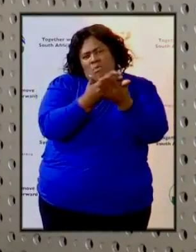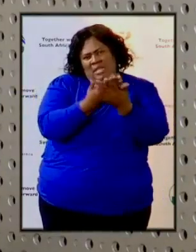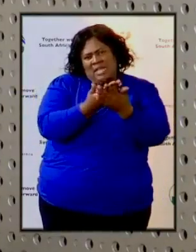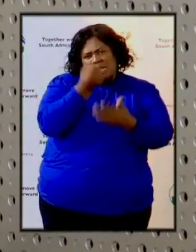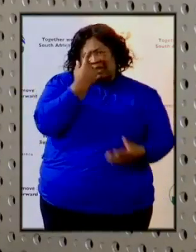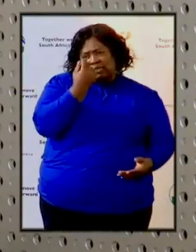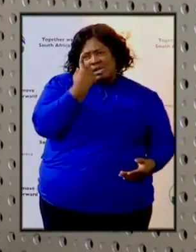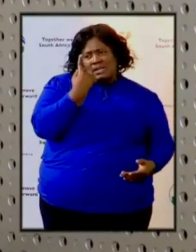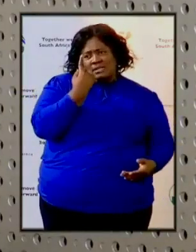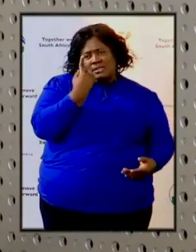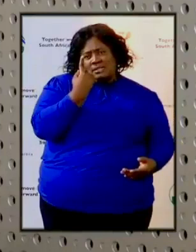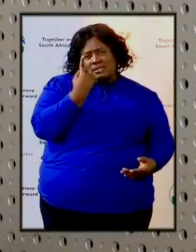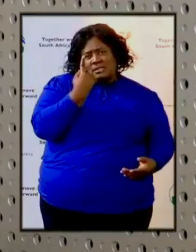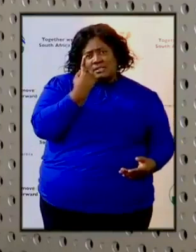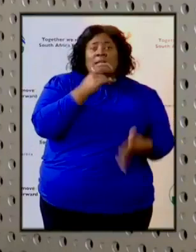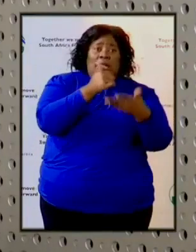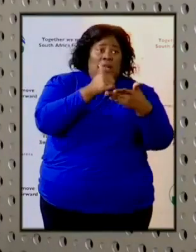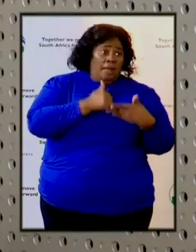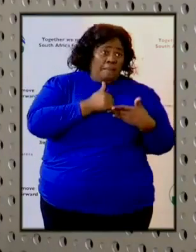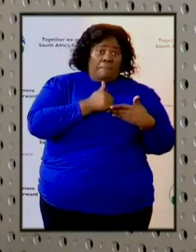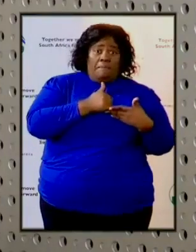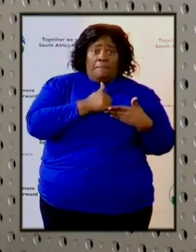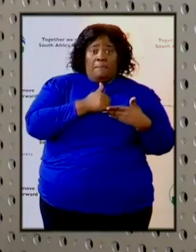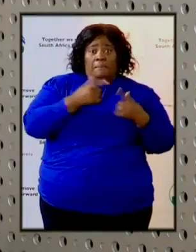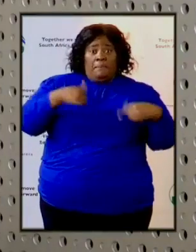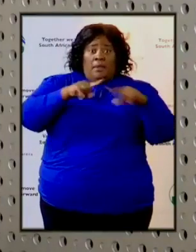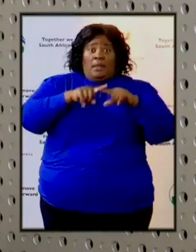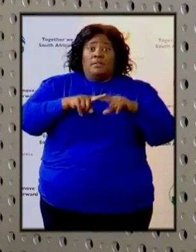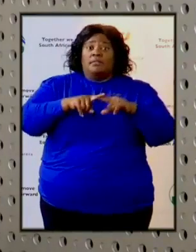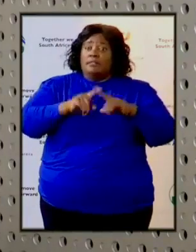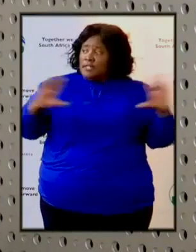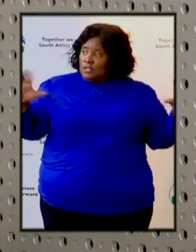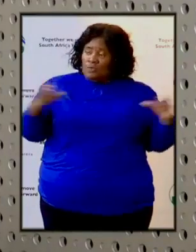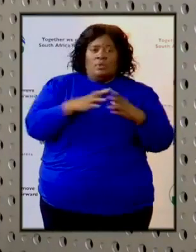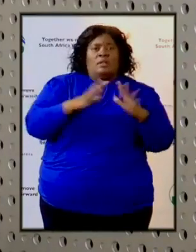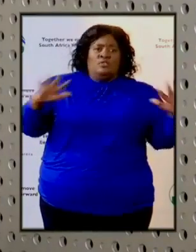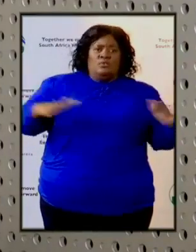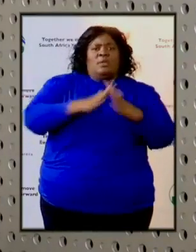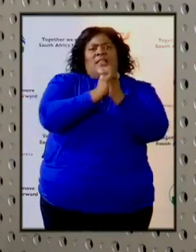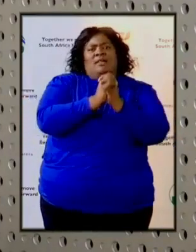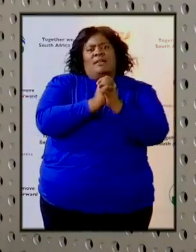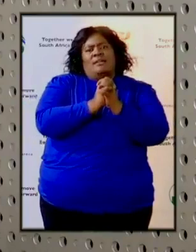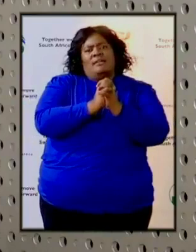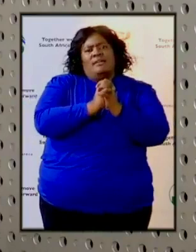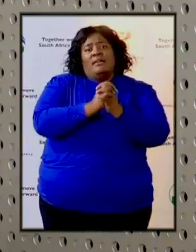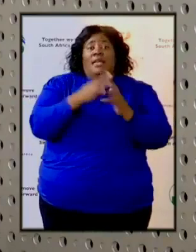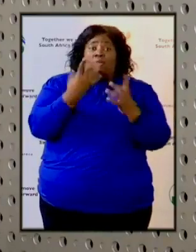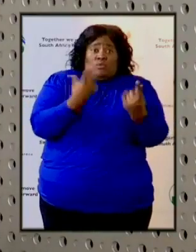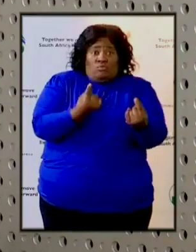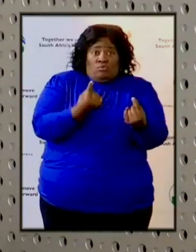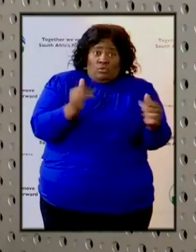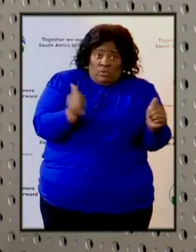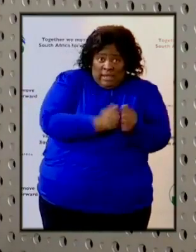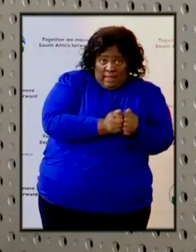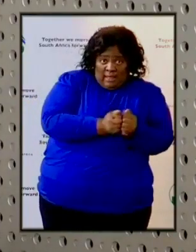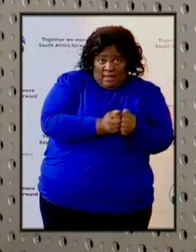and help in this fight, and we fight together. And if we fight together, we can